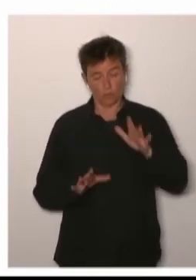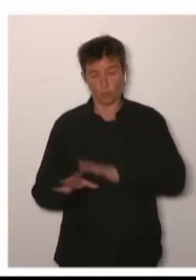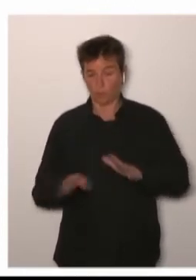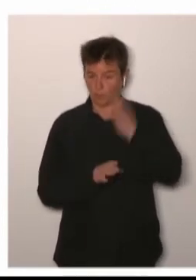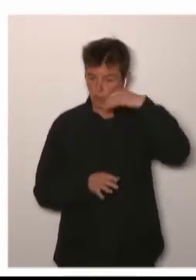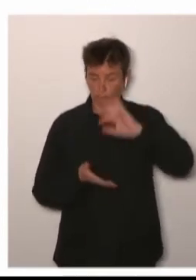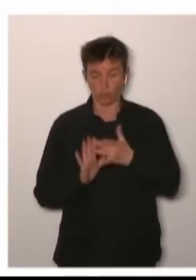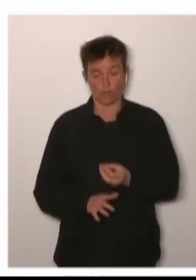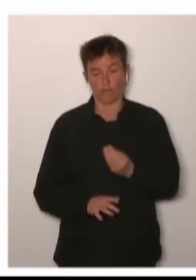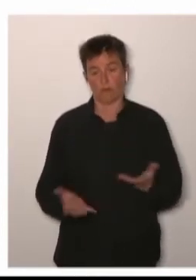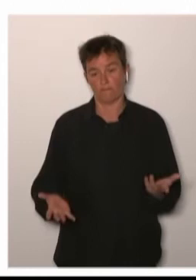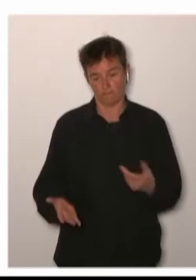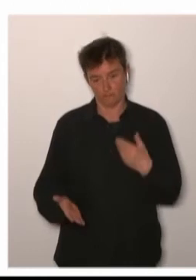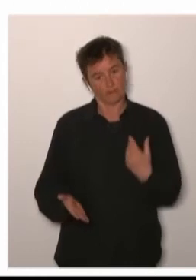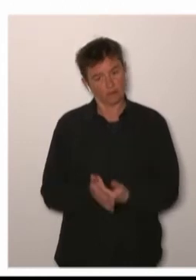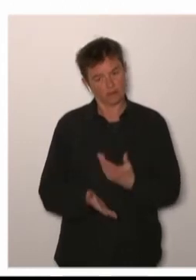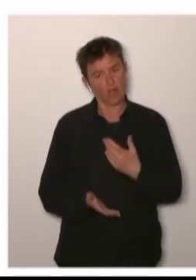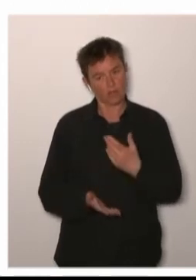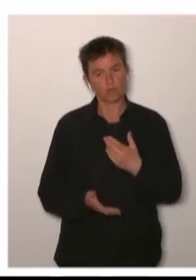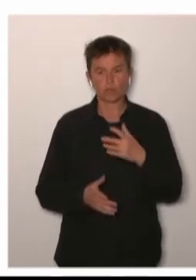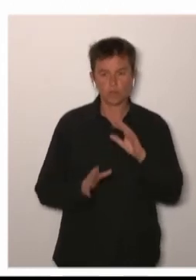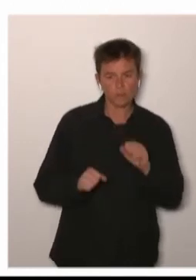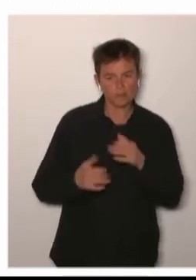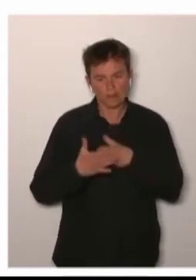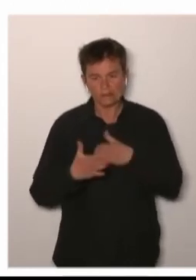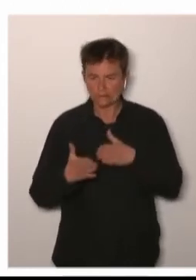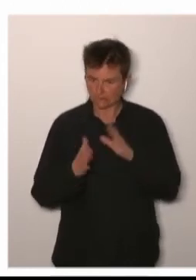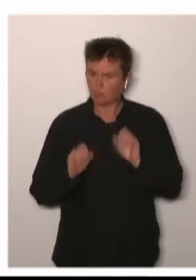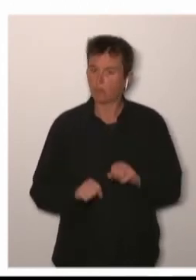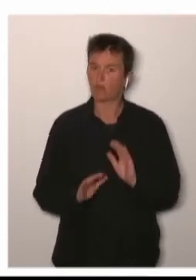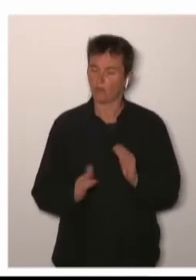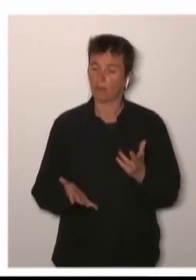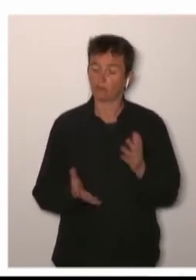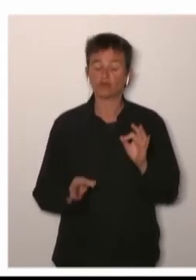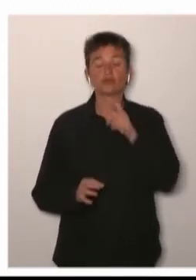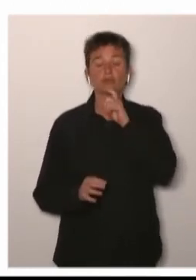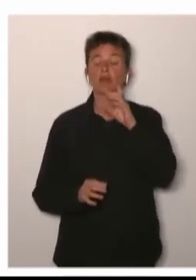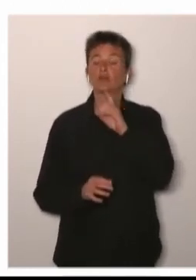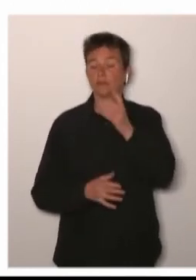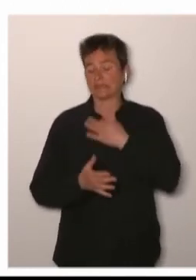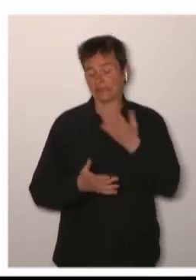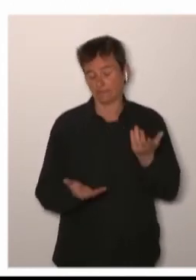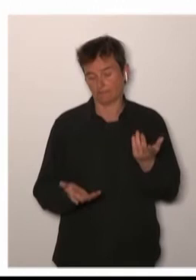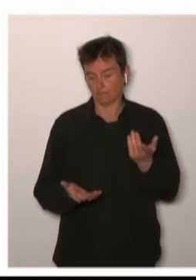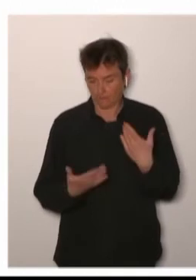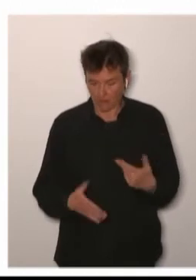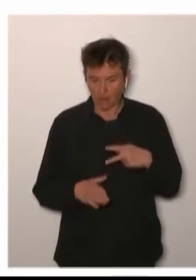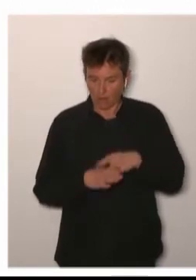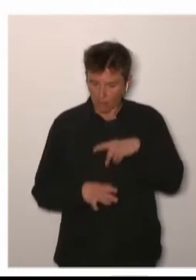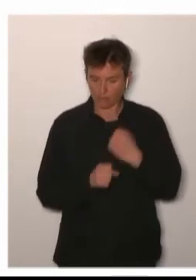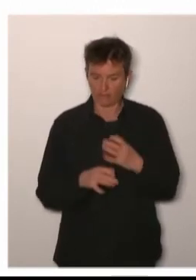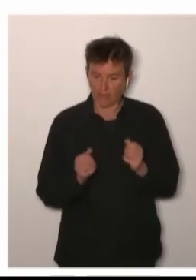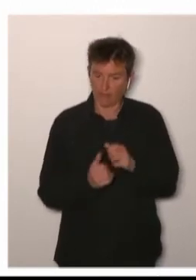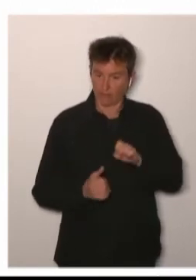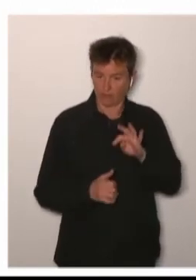this is the next barrier, as mentioned by Dominik, that we are starting to work with HTAs. And this is very important because it will be in the